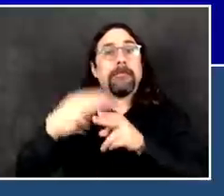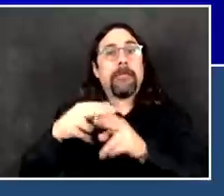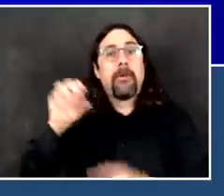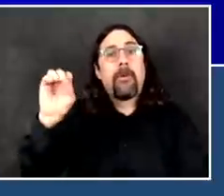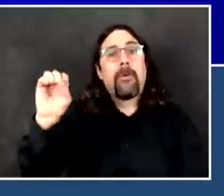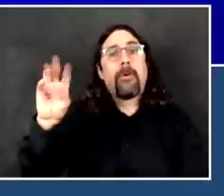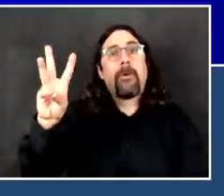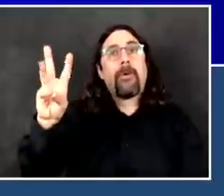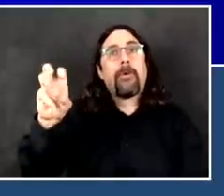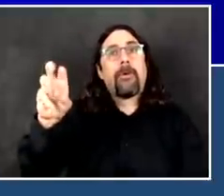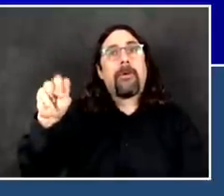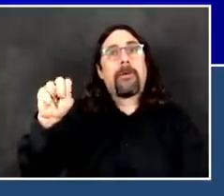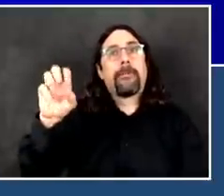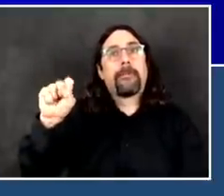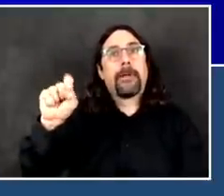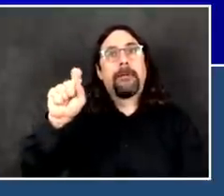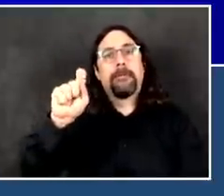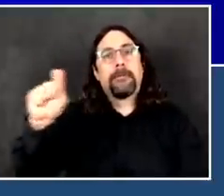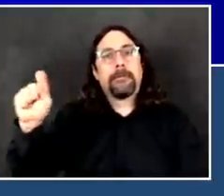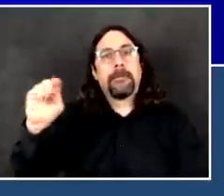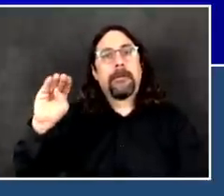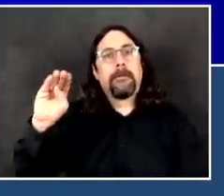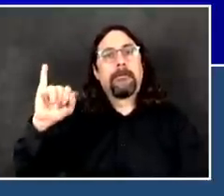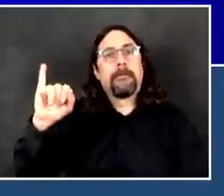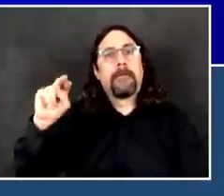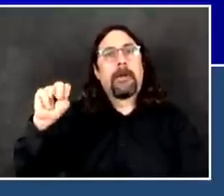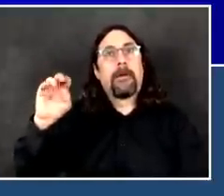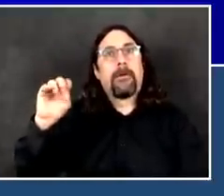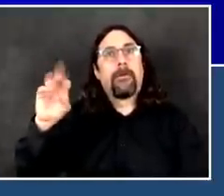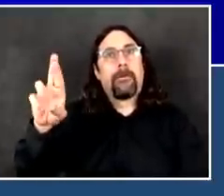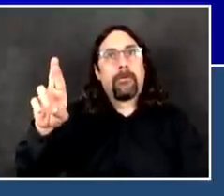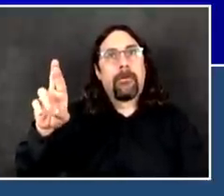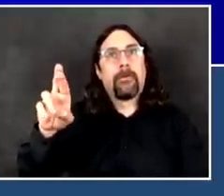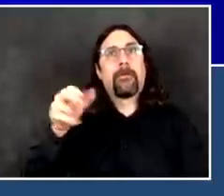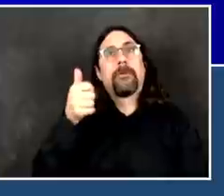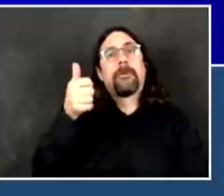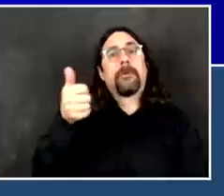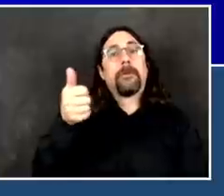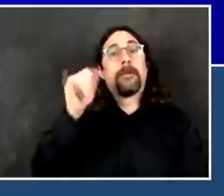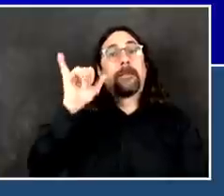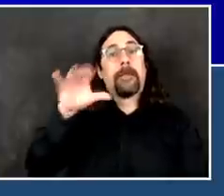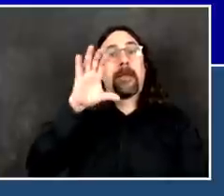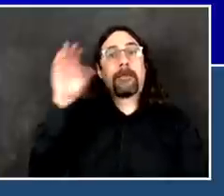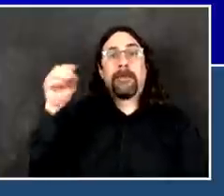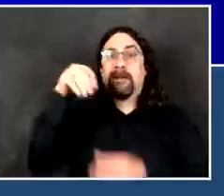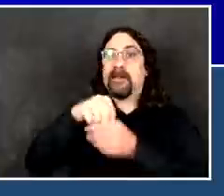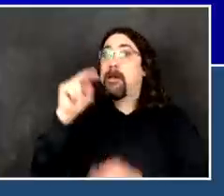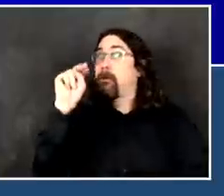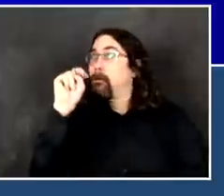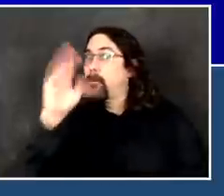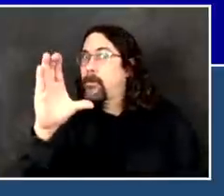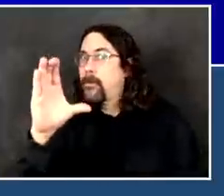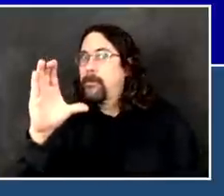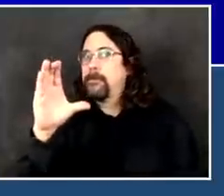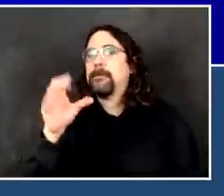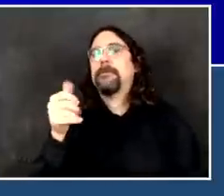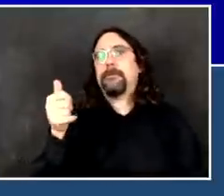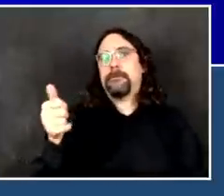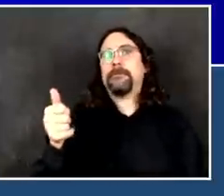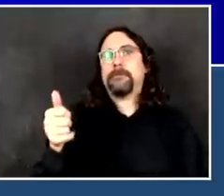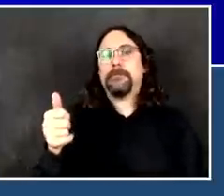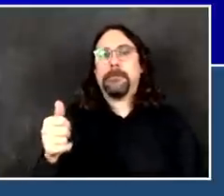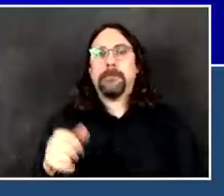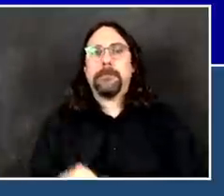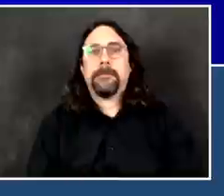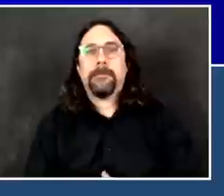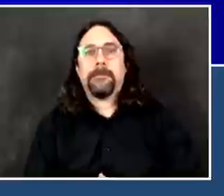Chris Lowry and everyone at Owens and Minor. I was on the phone with them several times. They have already delivered, in a matter of days, they produced and delivered